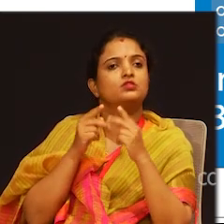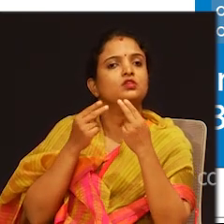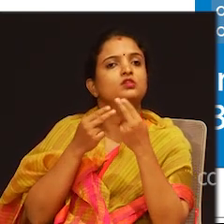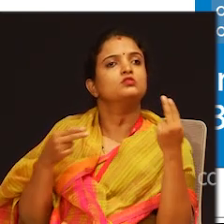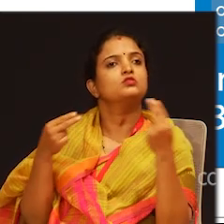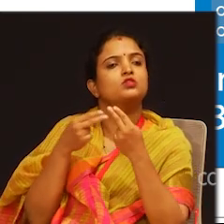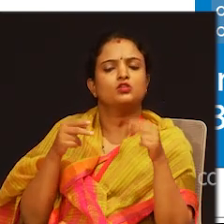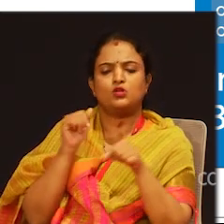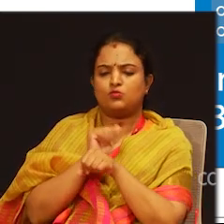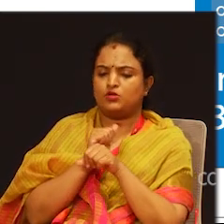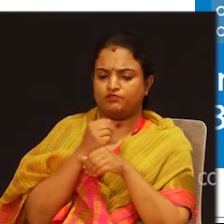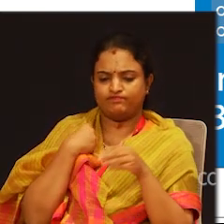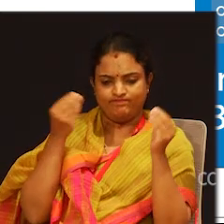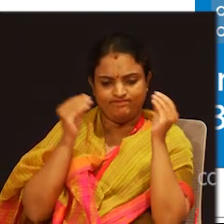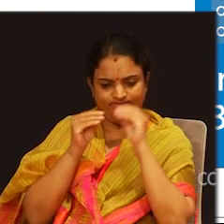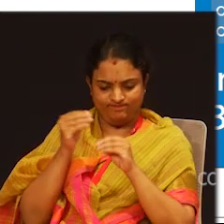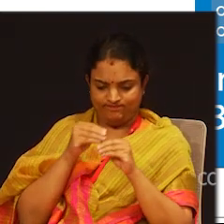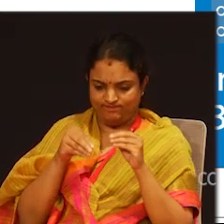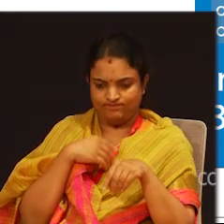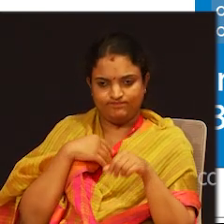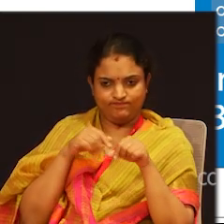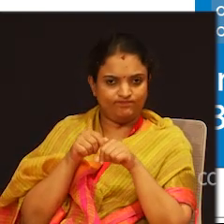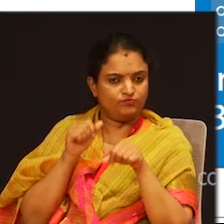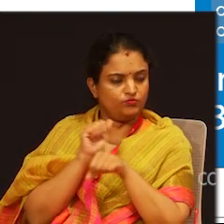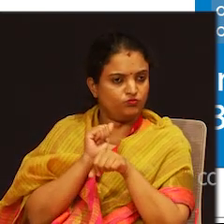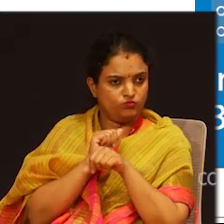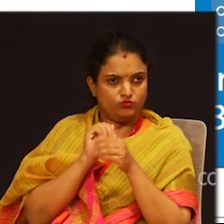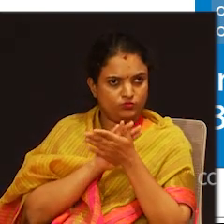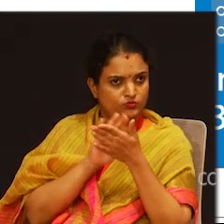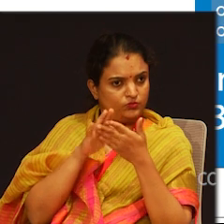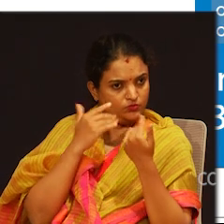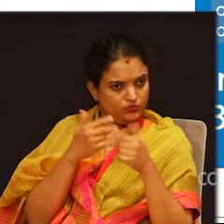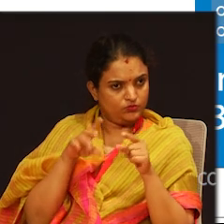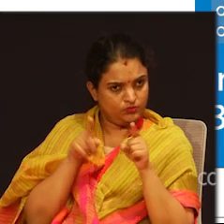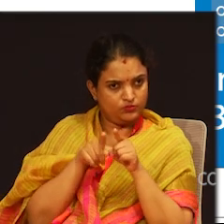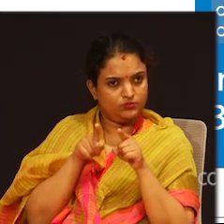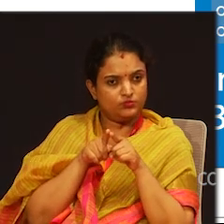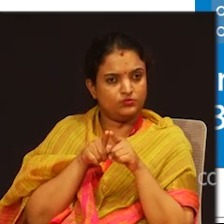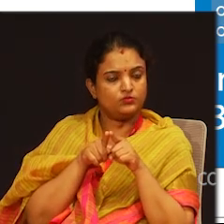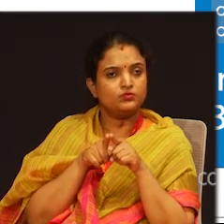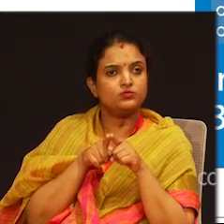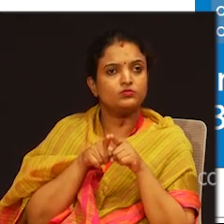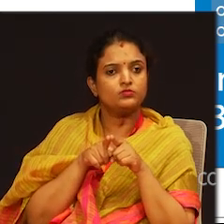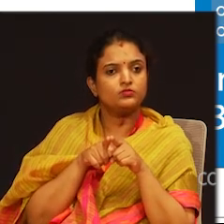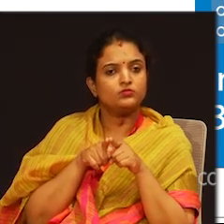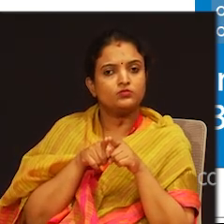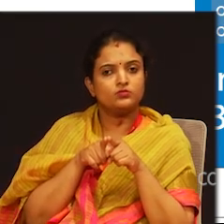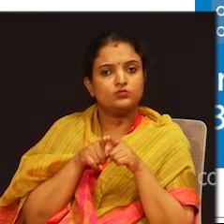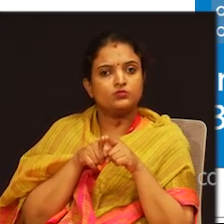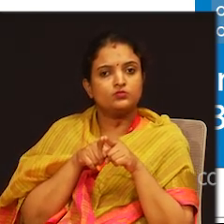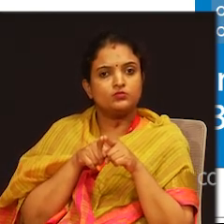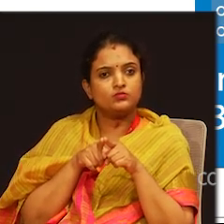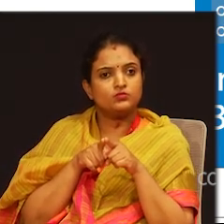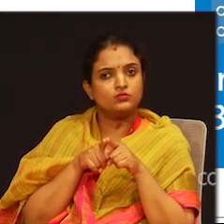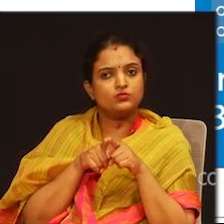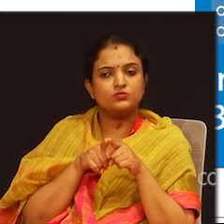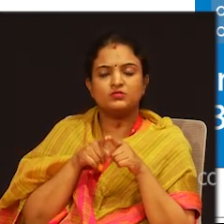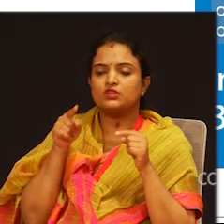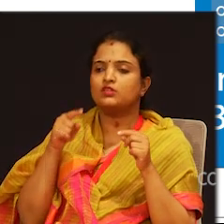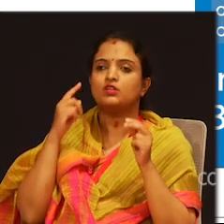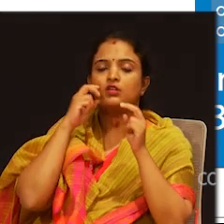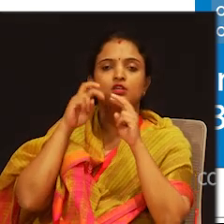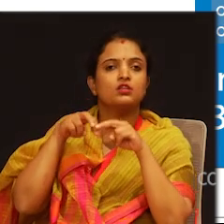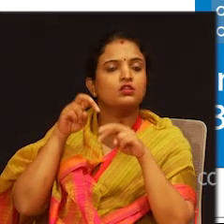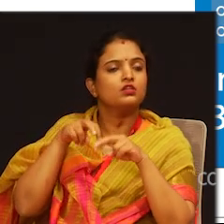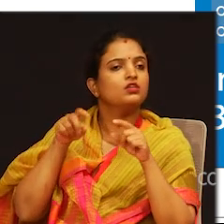that existed in, actually a reading series that existed at NCERT, and the research